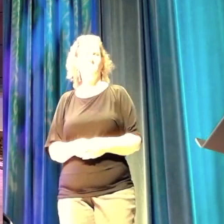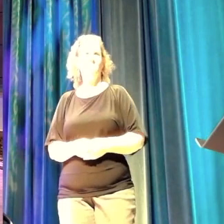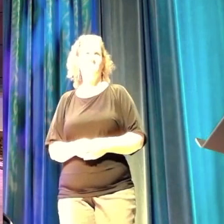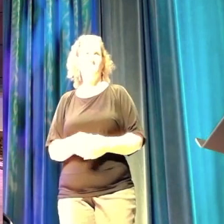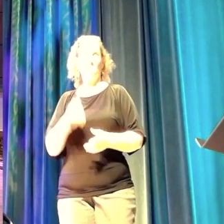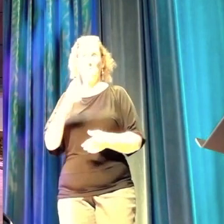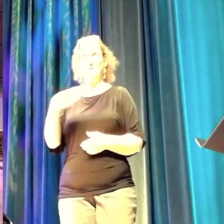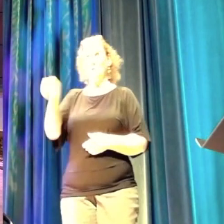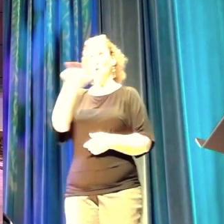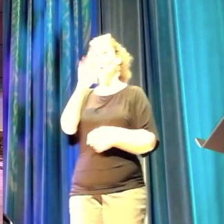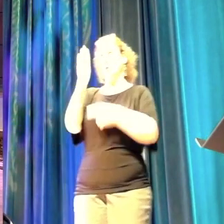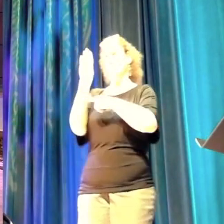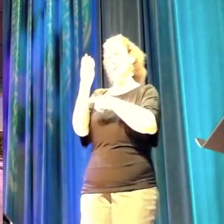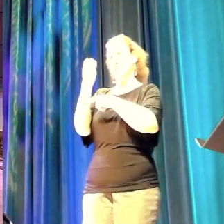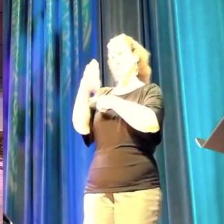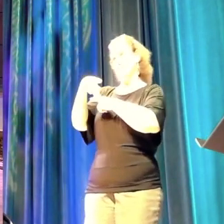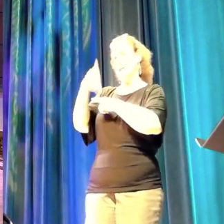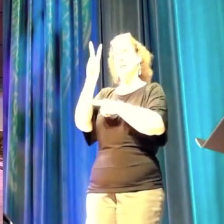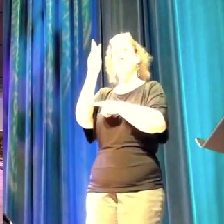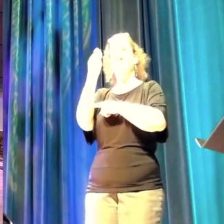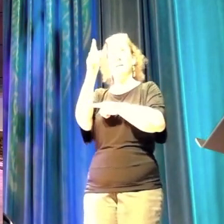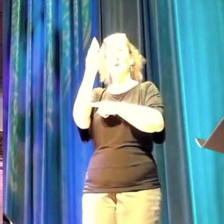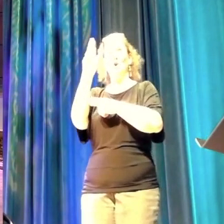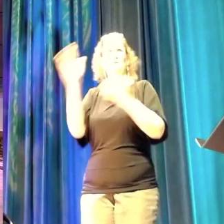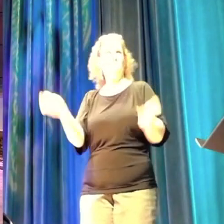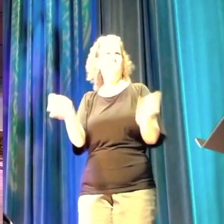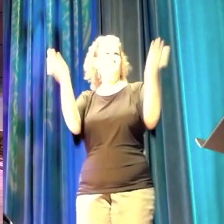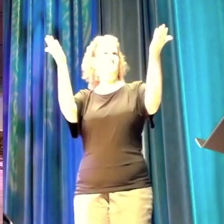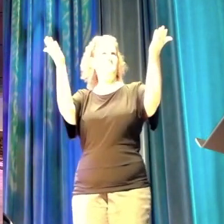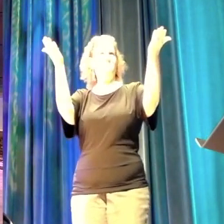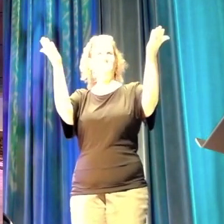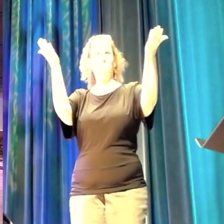If you are a BEP vendor, can you stand?